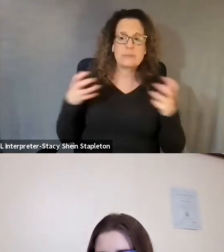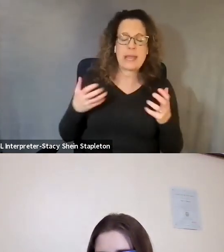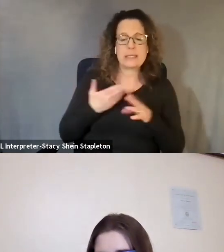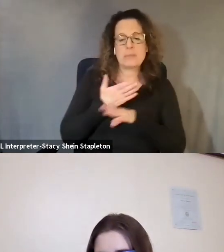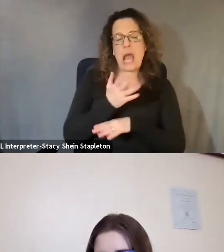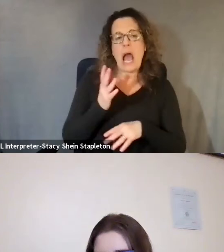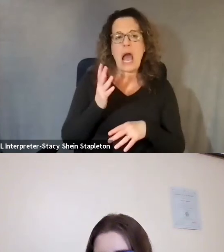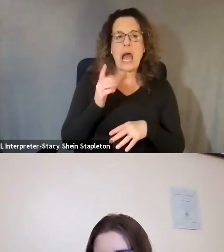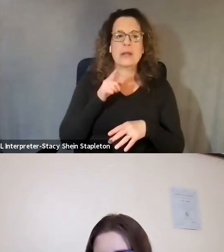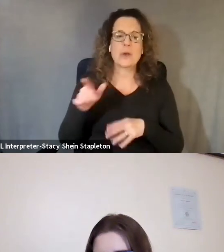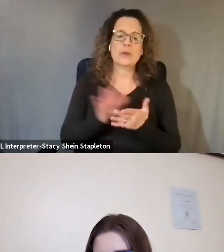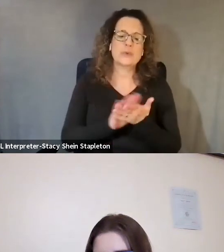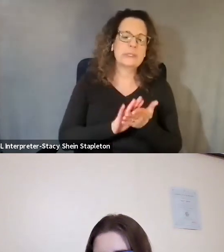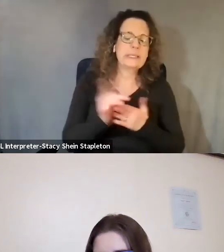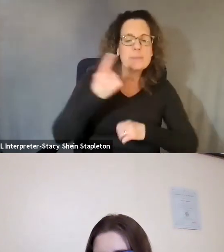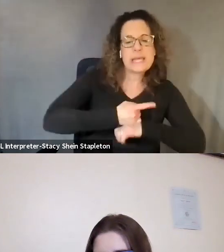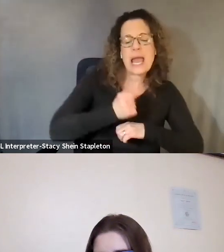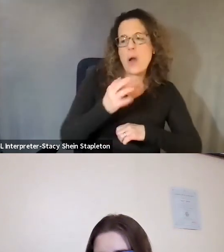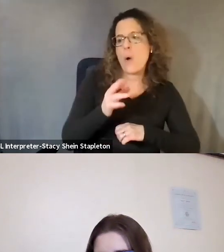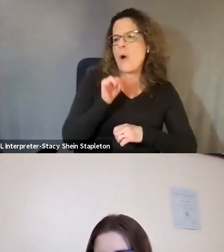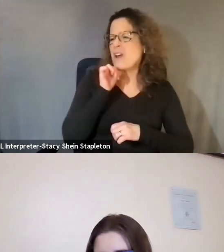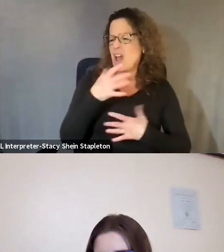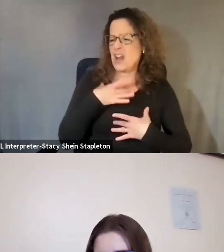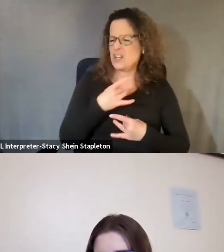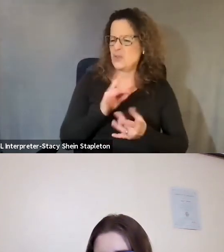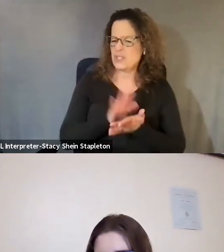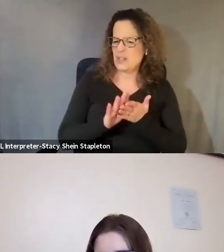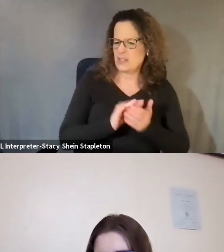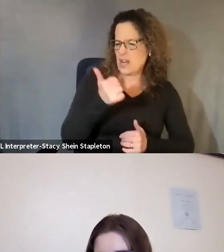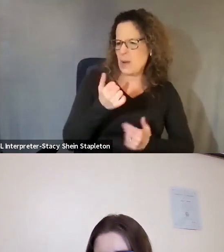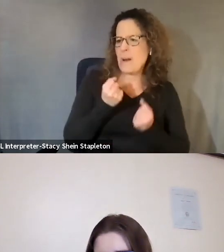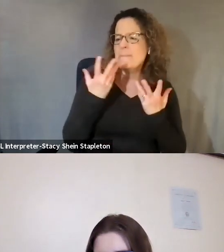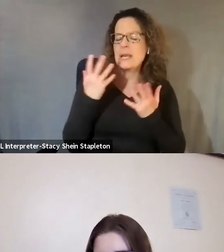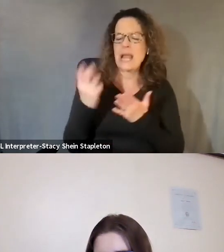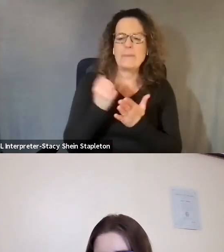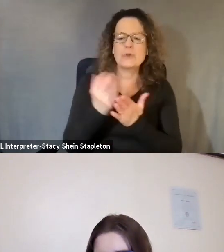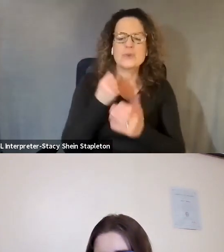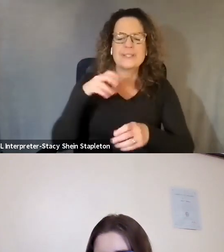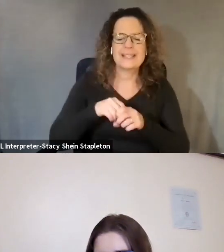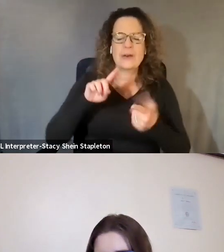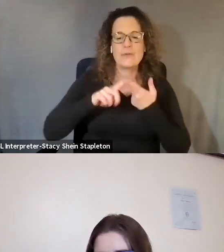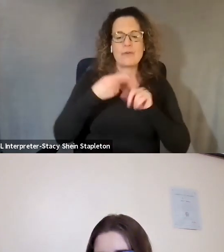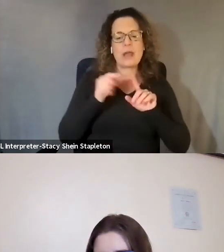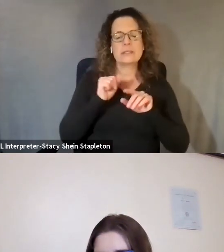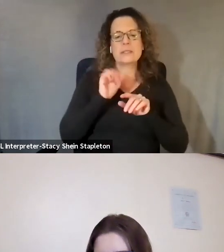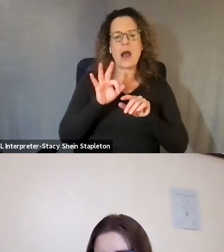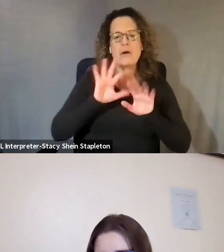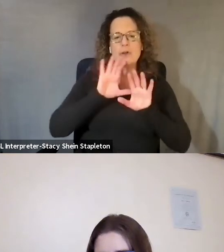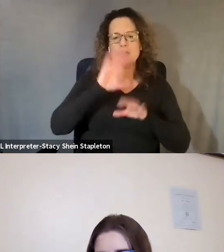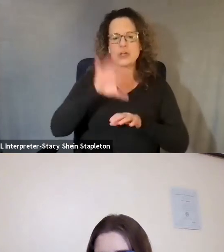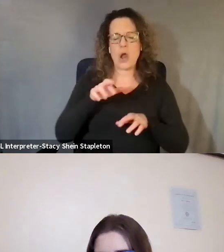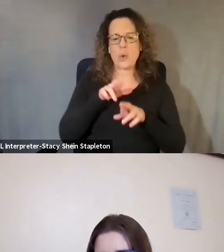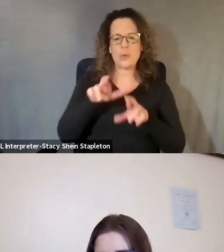just going to a cleanup, or you don't want to do a cleanup, there's lots of opportunities with the Friends of the Chicago River.